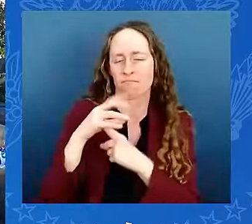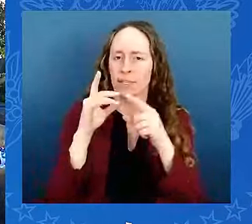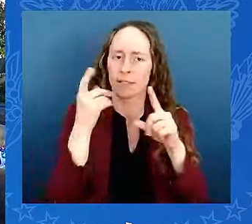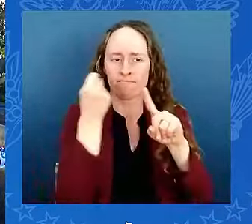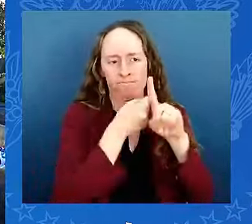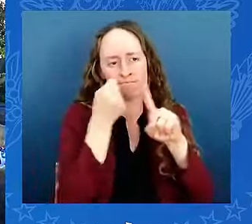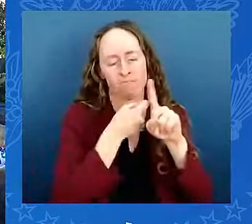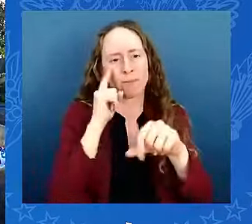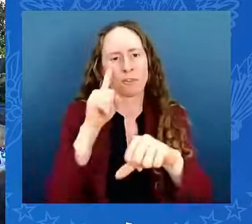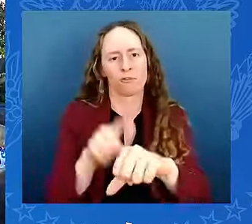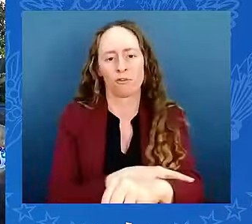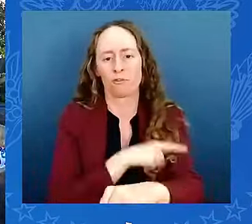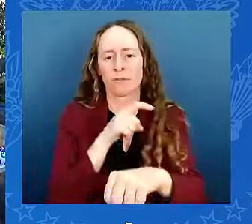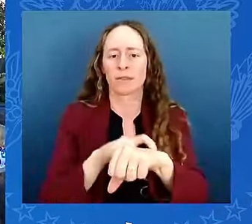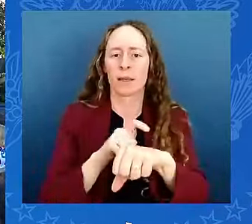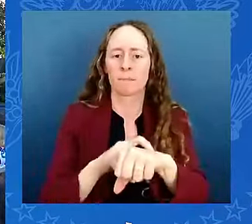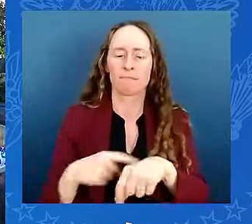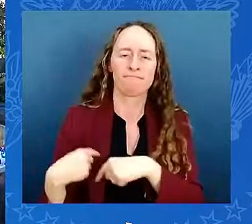you. Of course. Thank you so much.